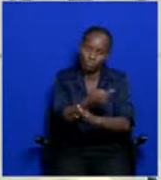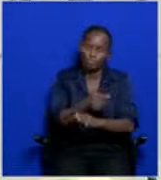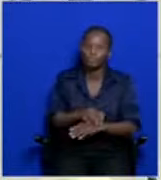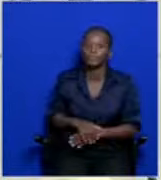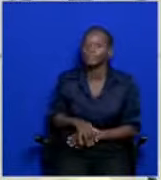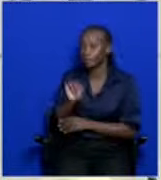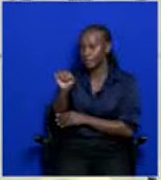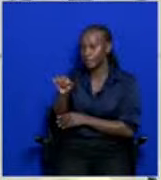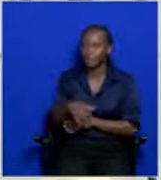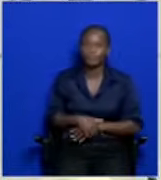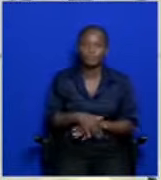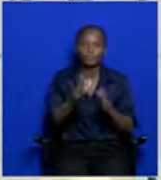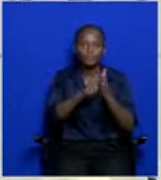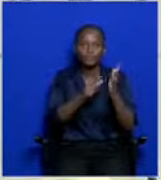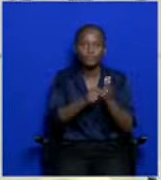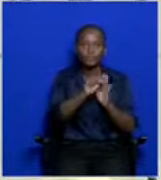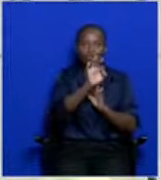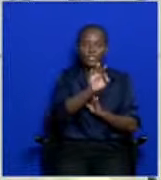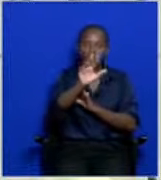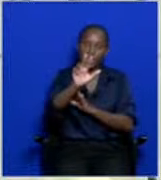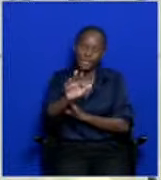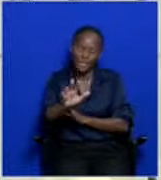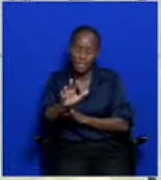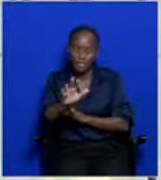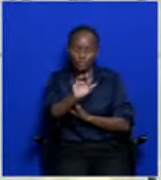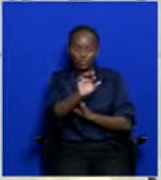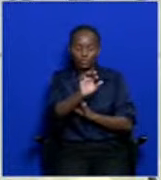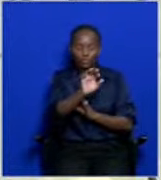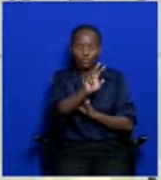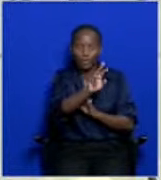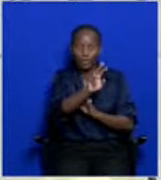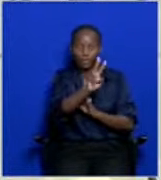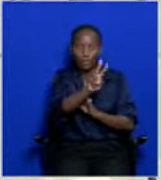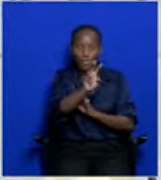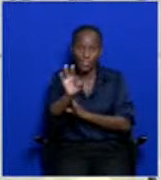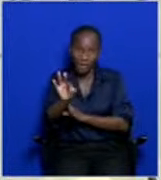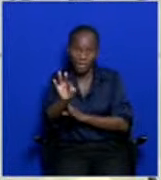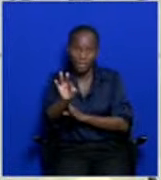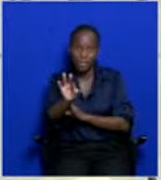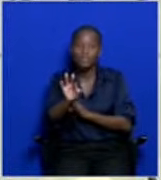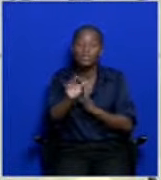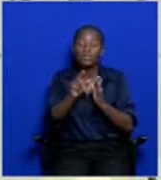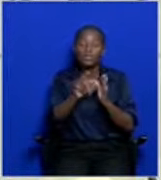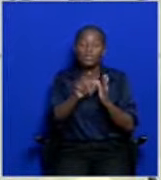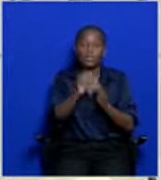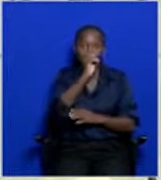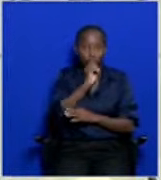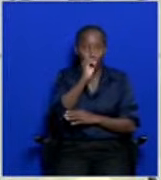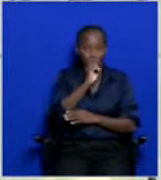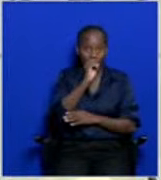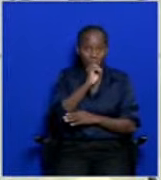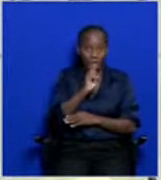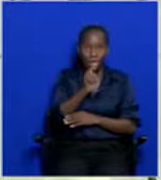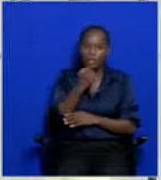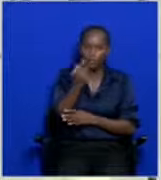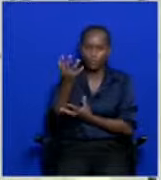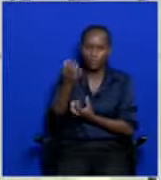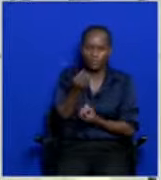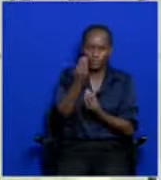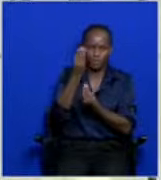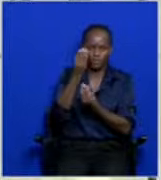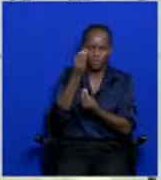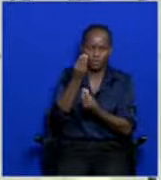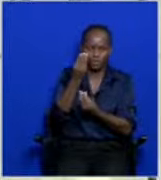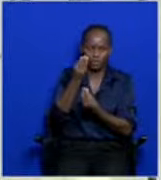received directives from the DPP concerning this matter, which I addressed and submitted a report to